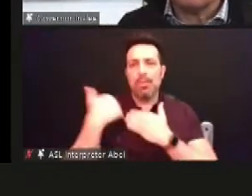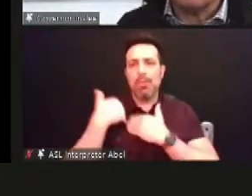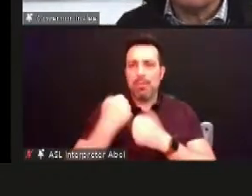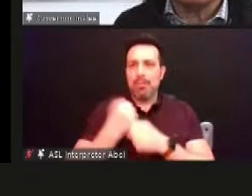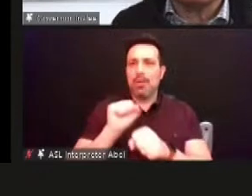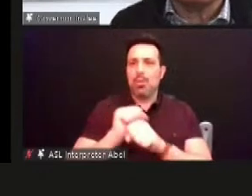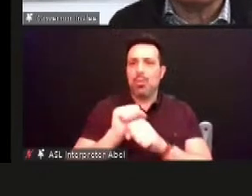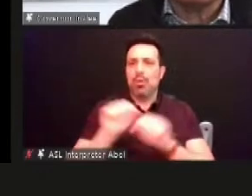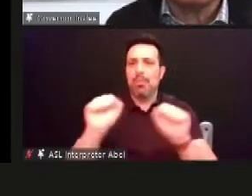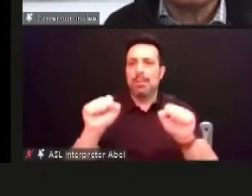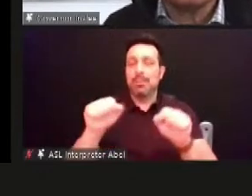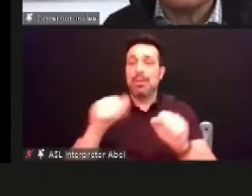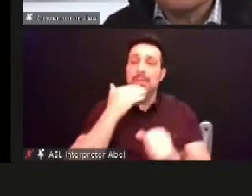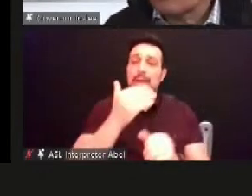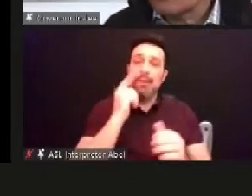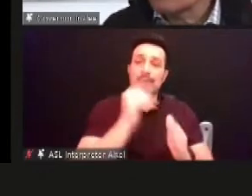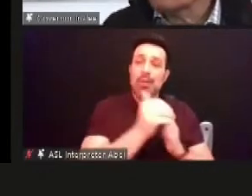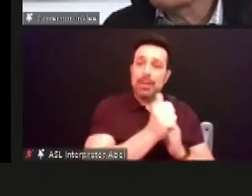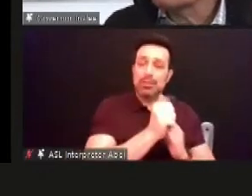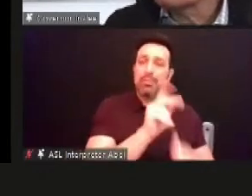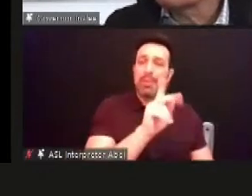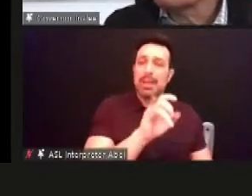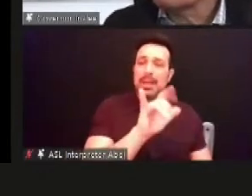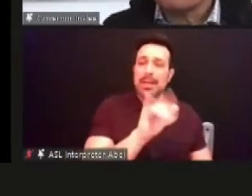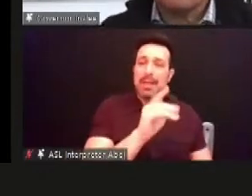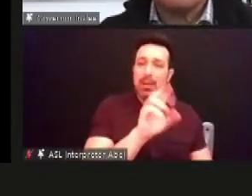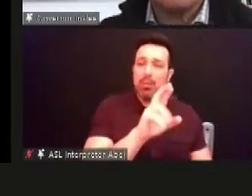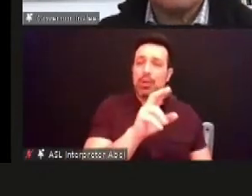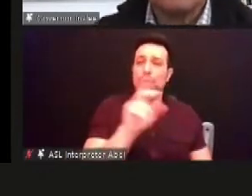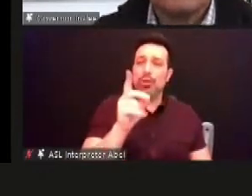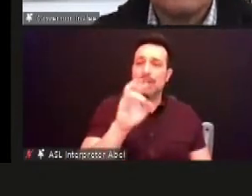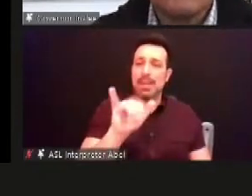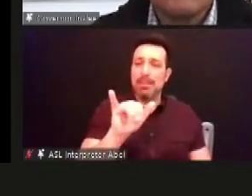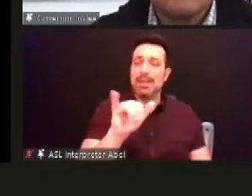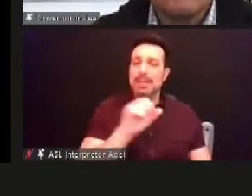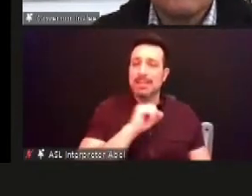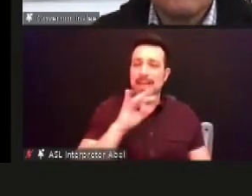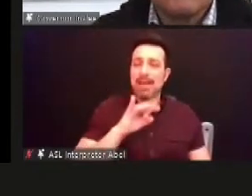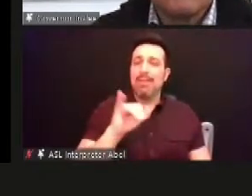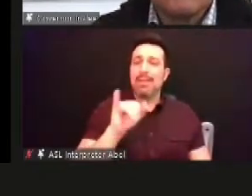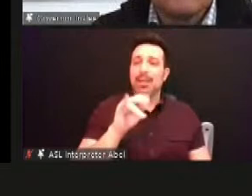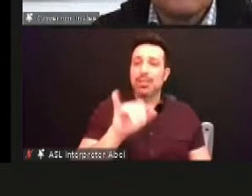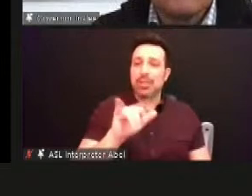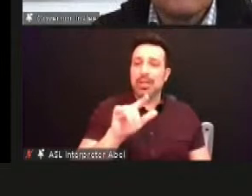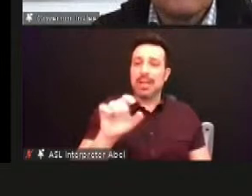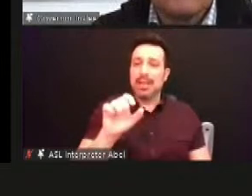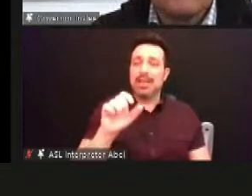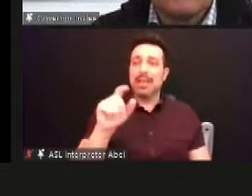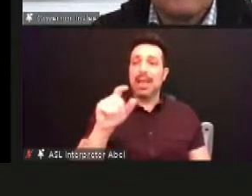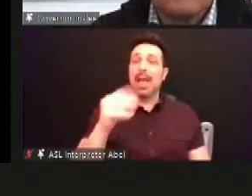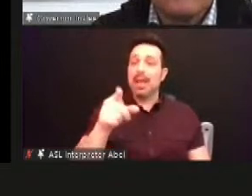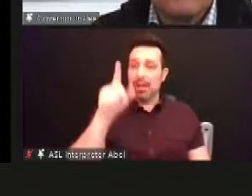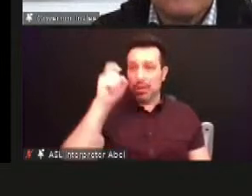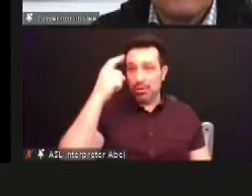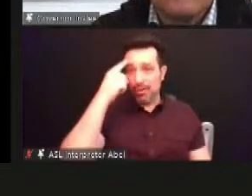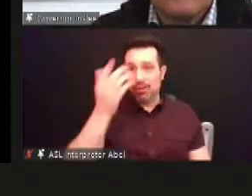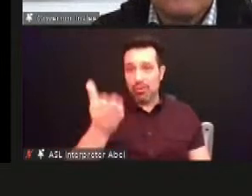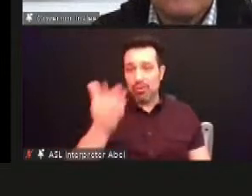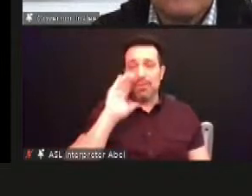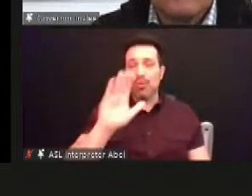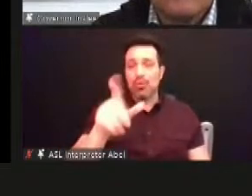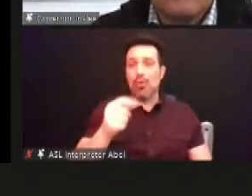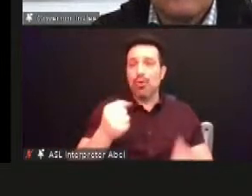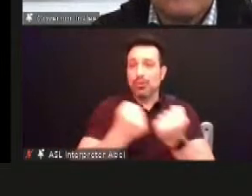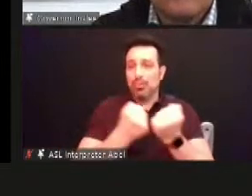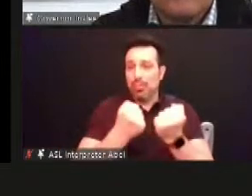possible. And thank you to my leadership, Kelly Wicker, the Deputy Chief of Staff, Jamila Thomas, the Chief of Staff, and to you, Governor Inslee, for your support of me, the